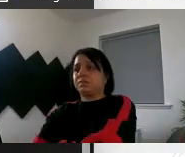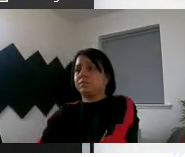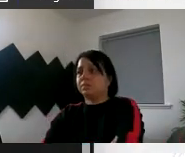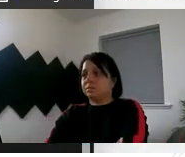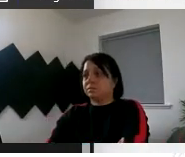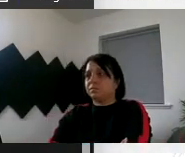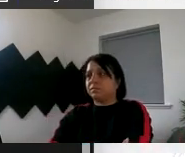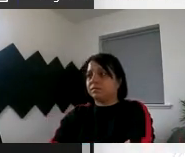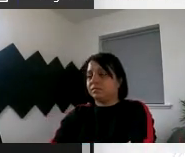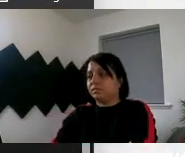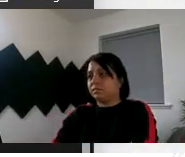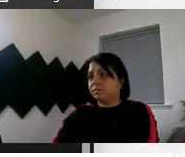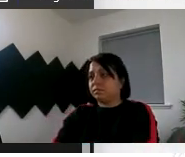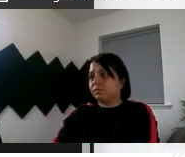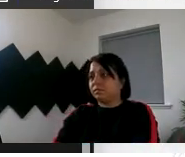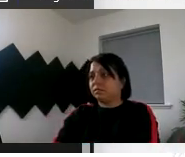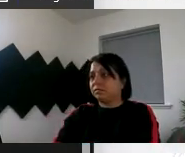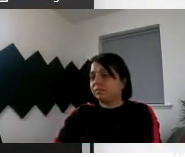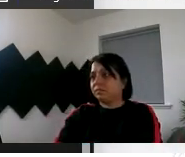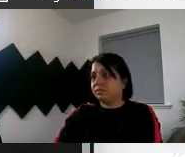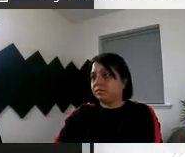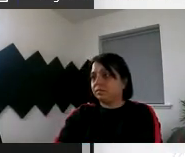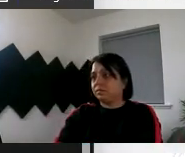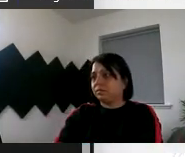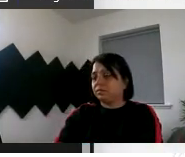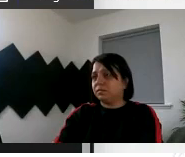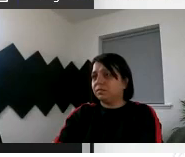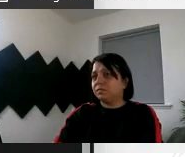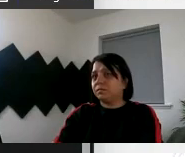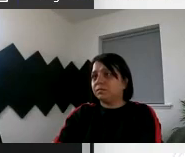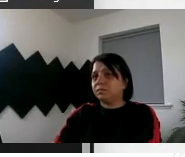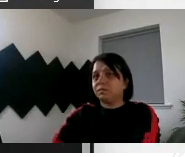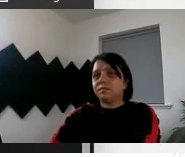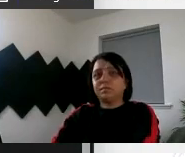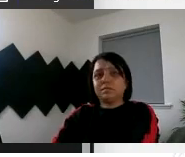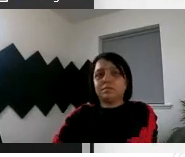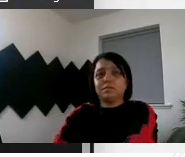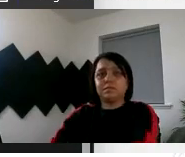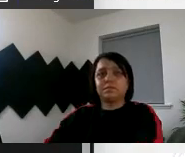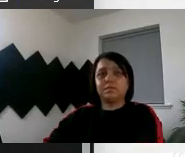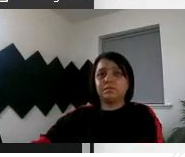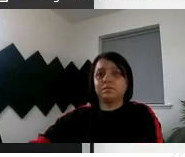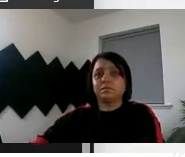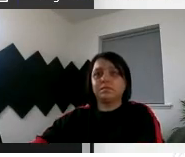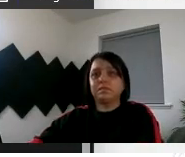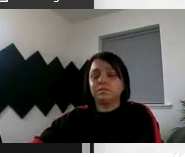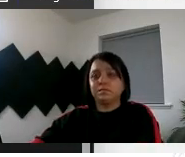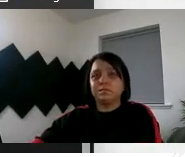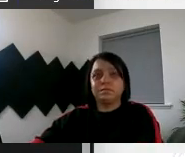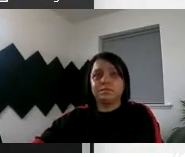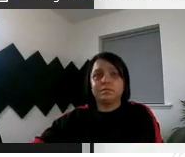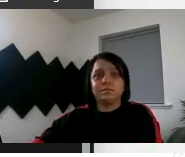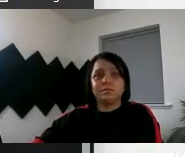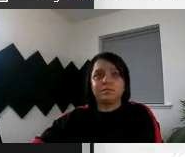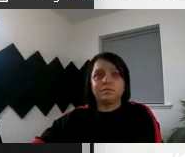too much slang to go through. So about 10 will be put in this video. This video is to help people that have been watching my videos but don't understand some of the words I'm